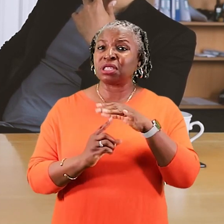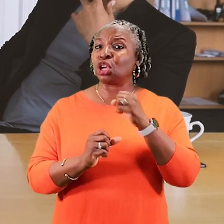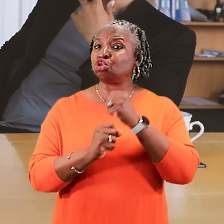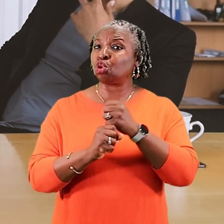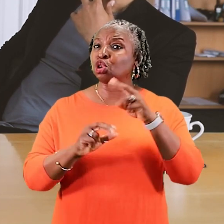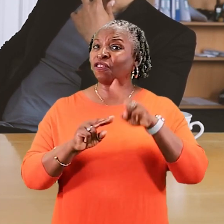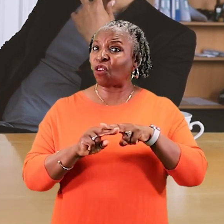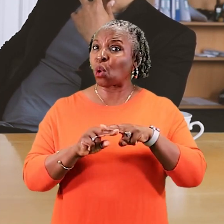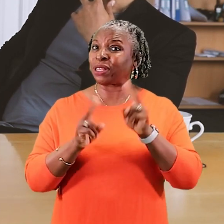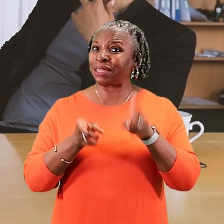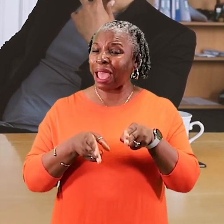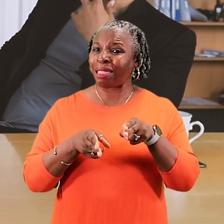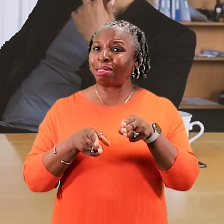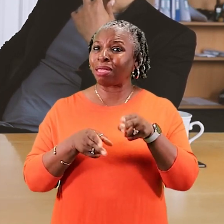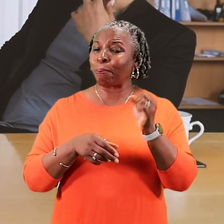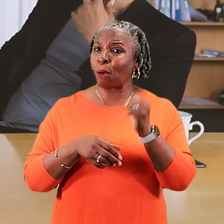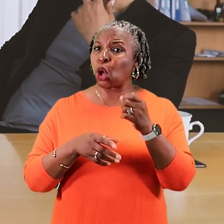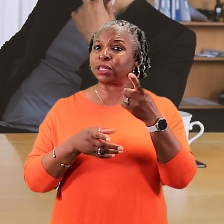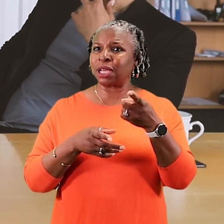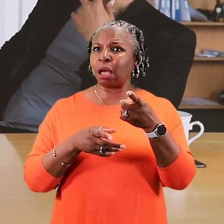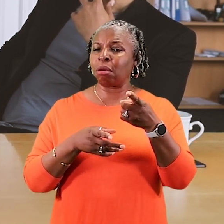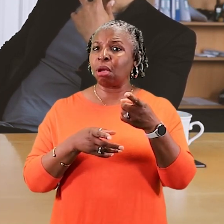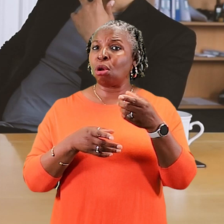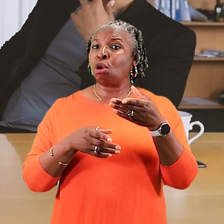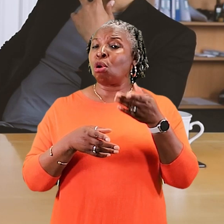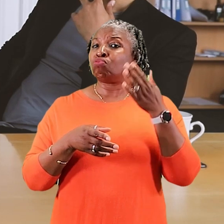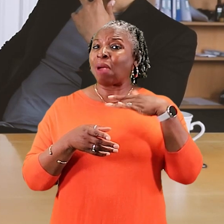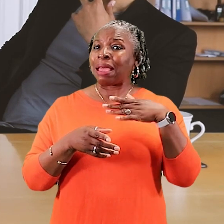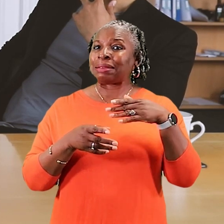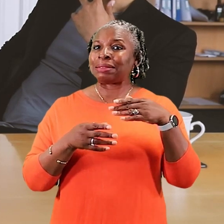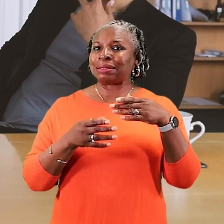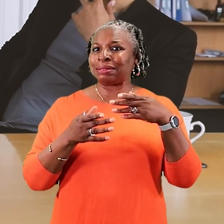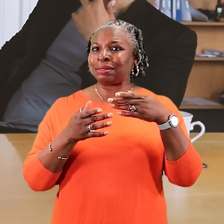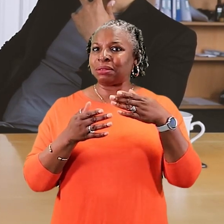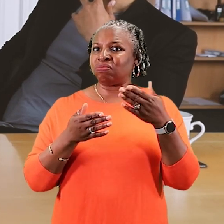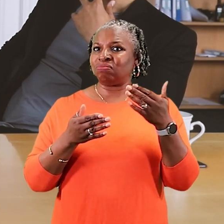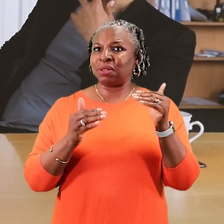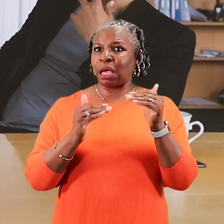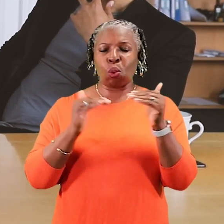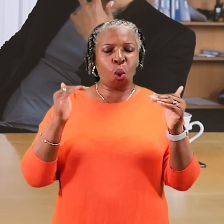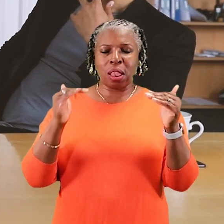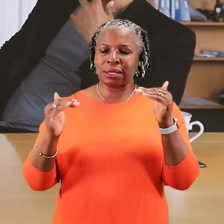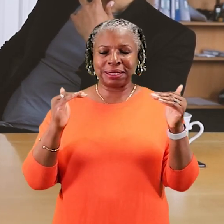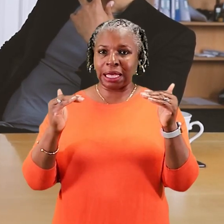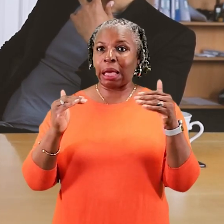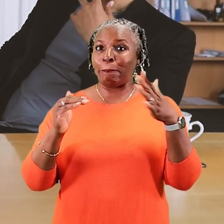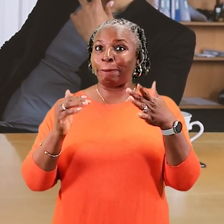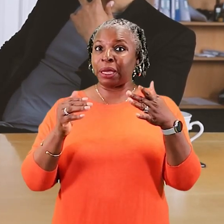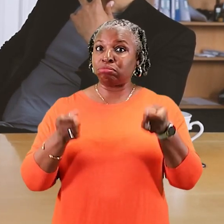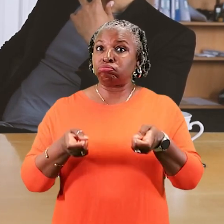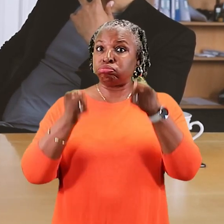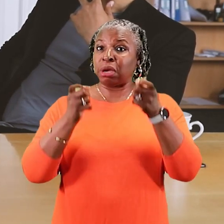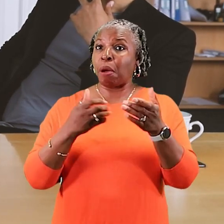and because of George Floyd's murder, race inequality was highlighted in particular. So it was interesting, I spoke to someone in